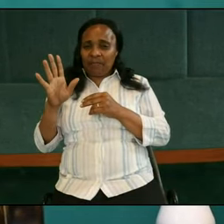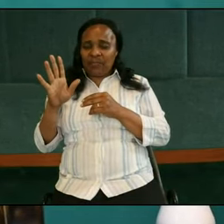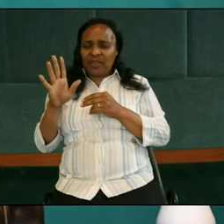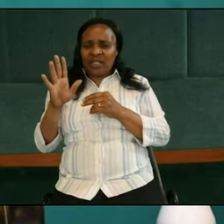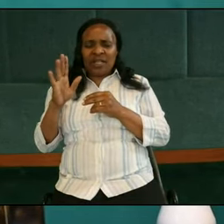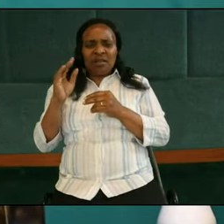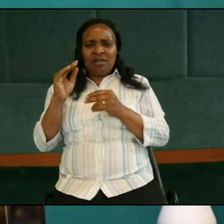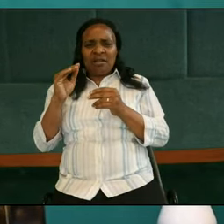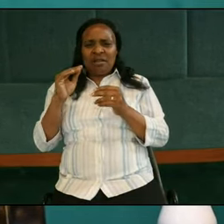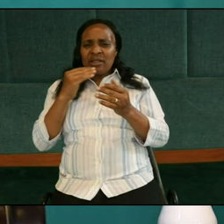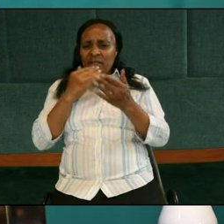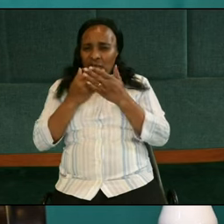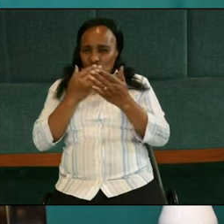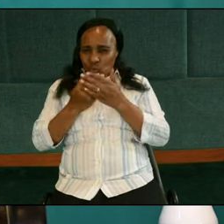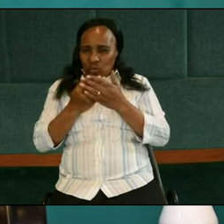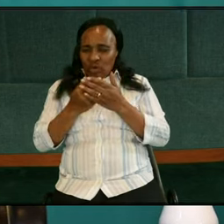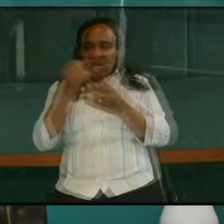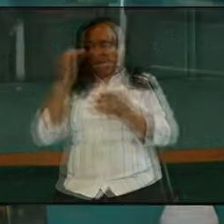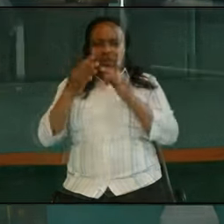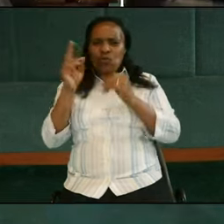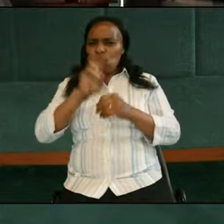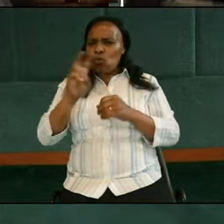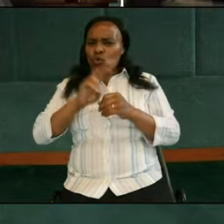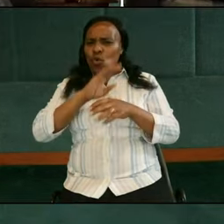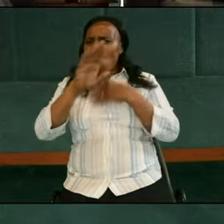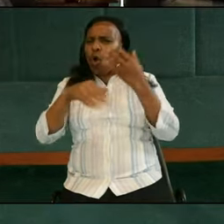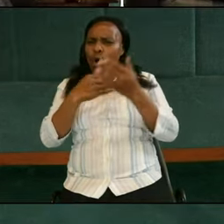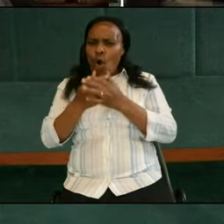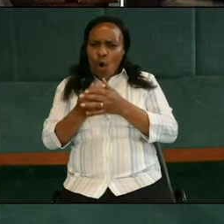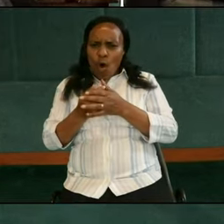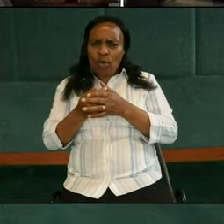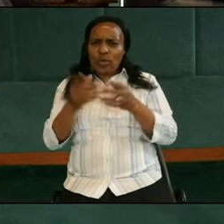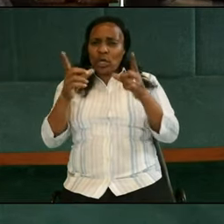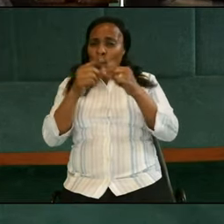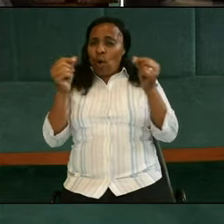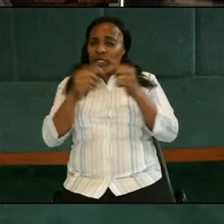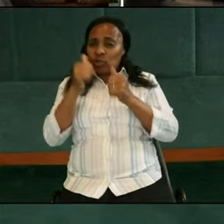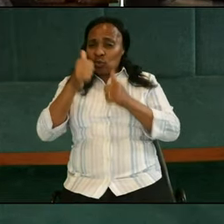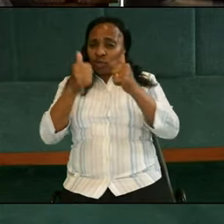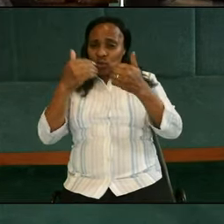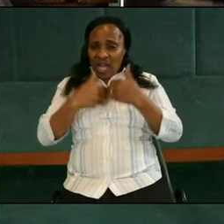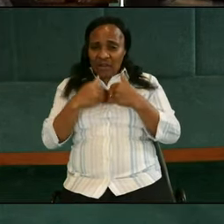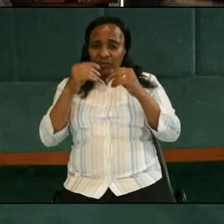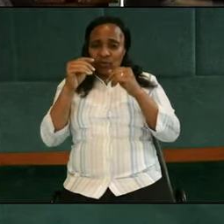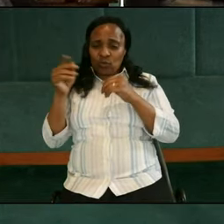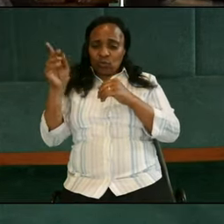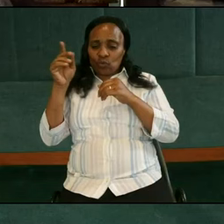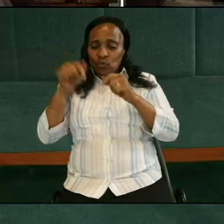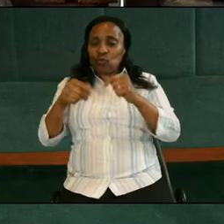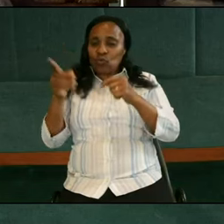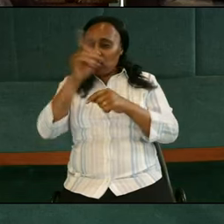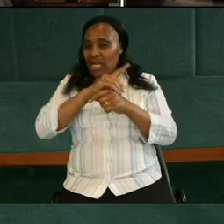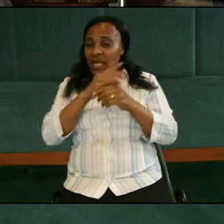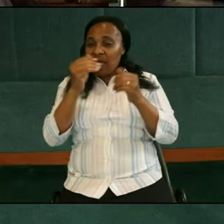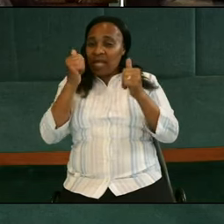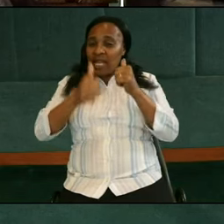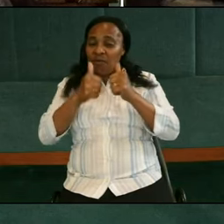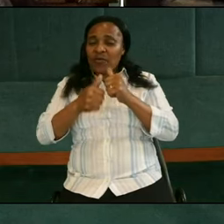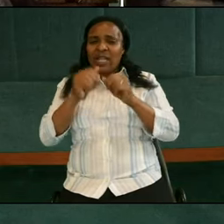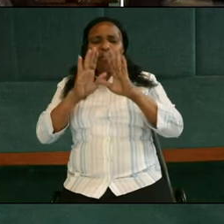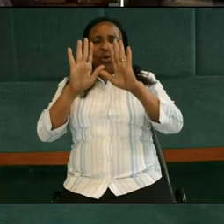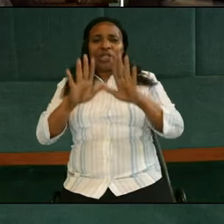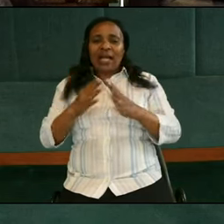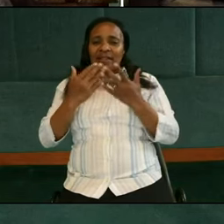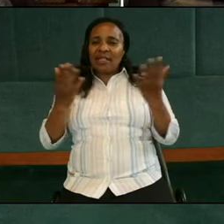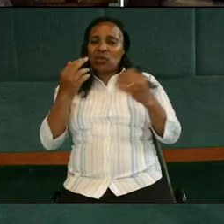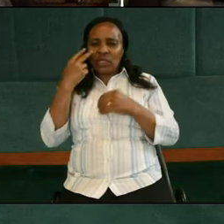And thank you for that. If you look at all the punchlines that we have today, right, all the way from the first one to the last one, the major theme